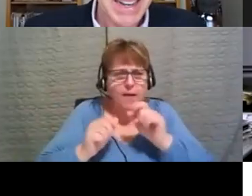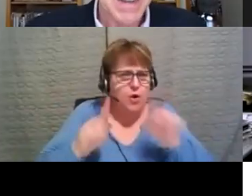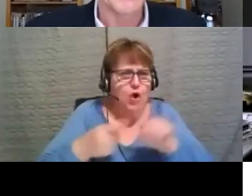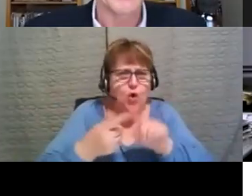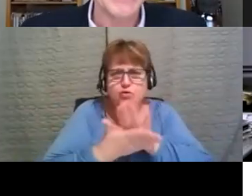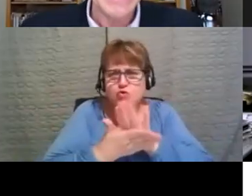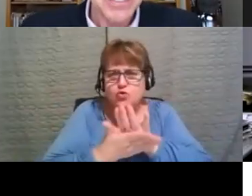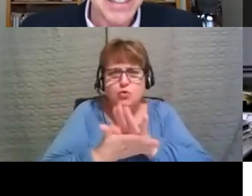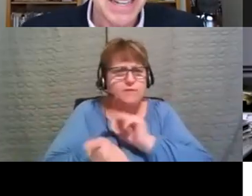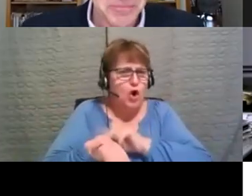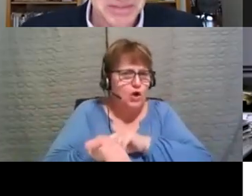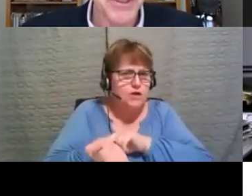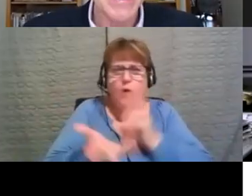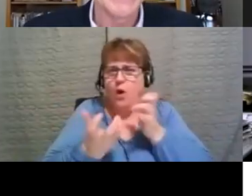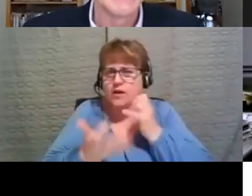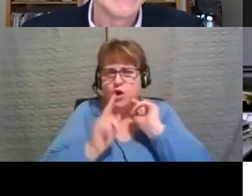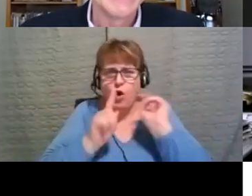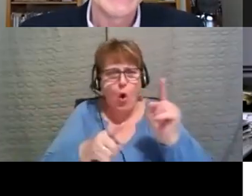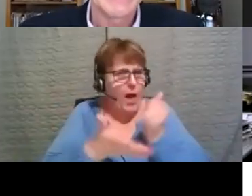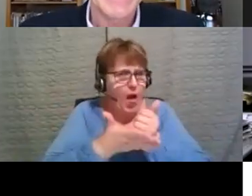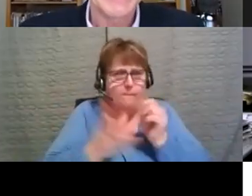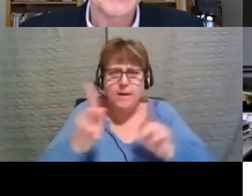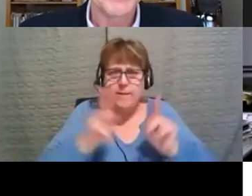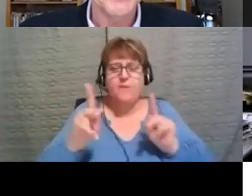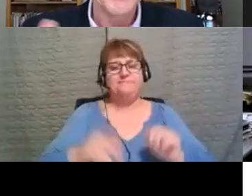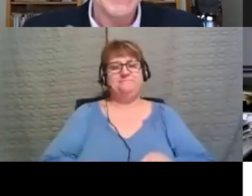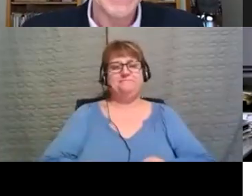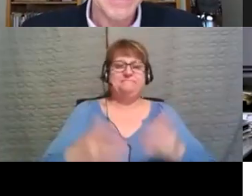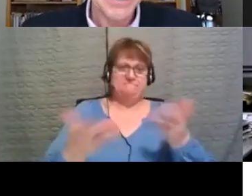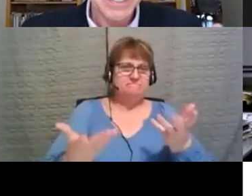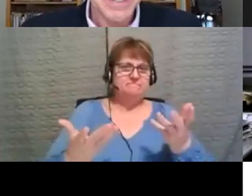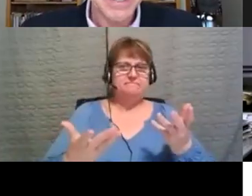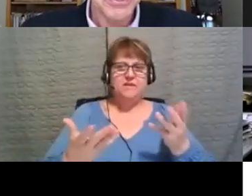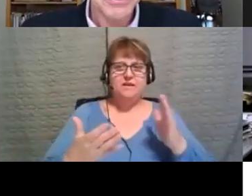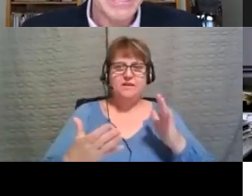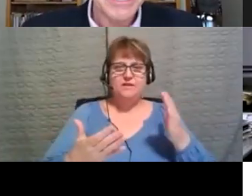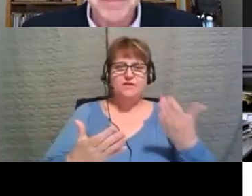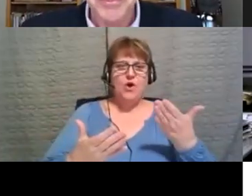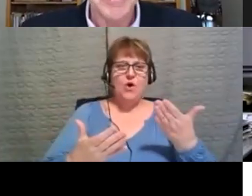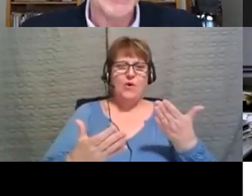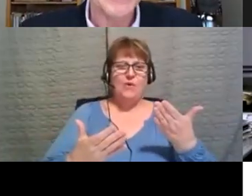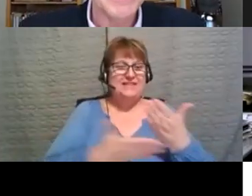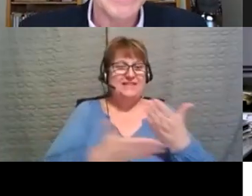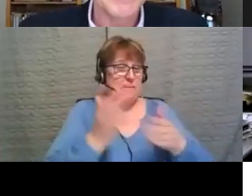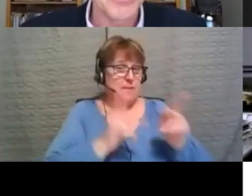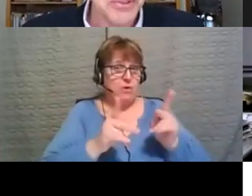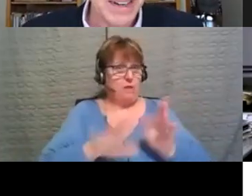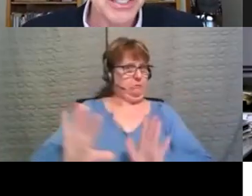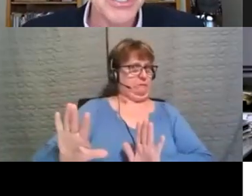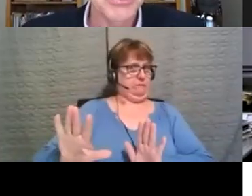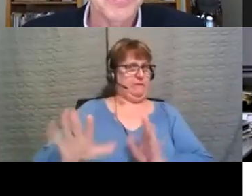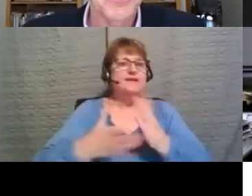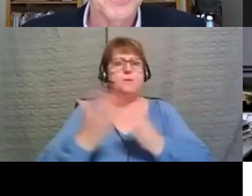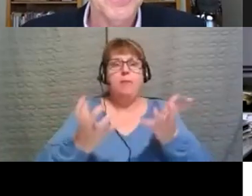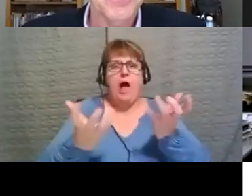right now. I want to get in there and help people. And so, yeah, it sort of divides people maybe in both